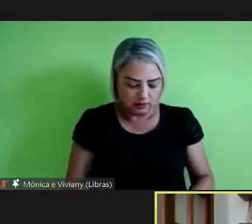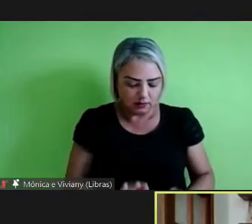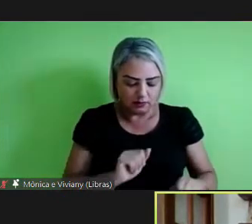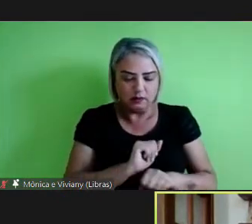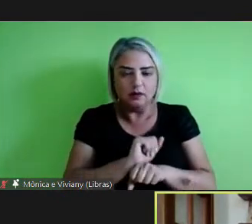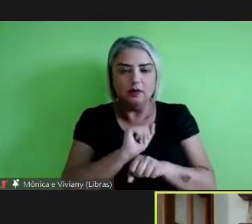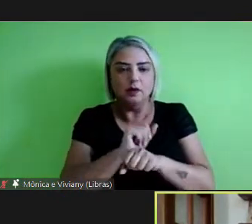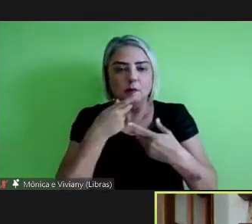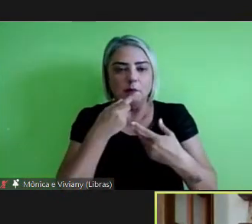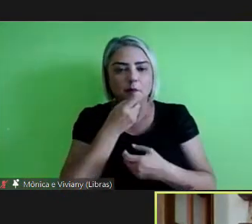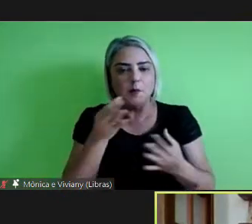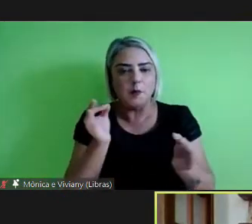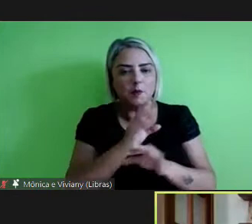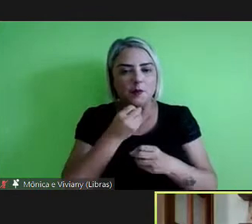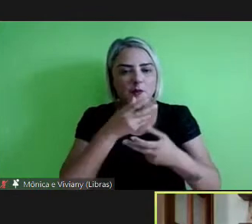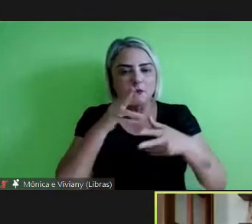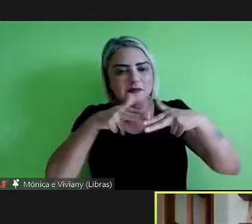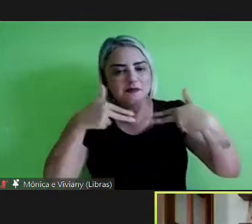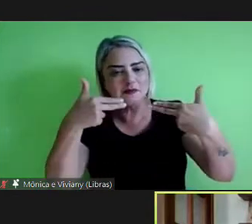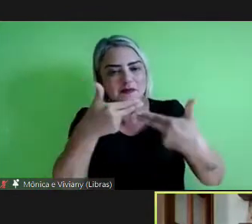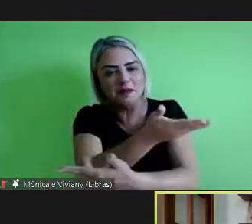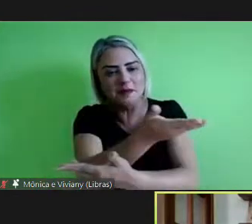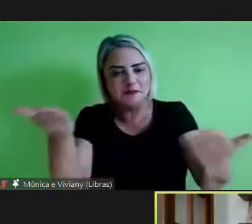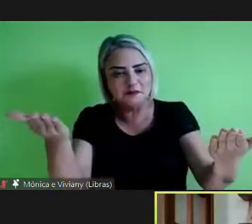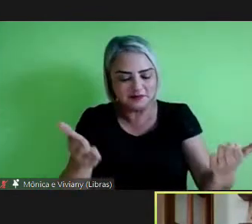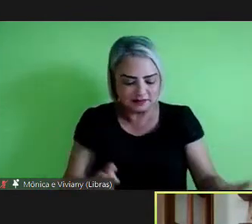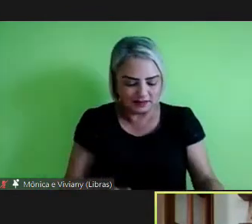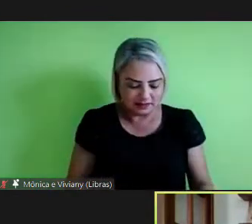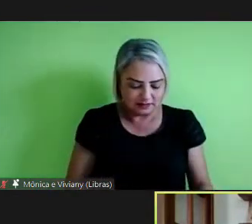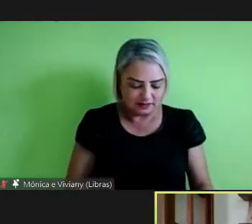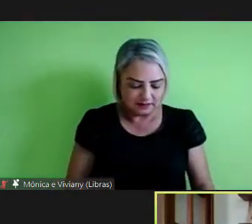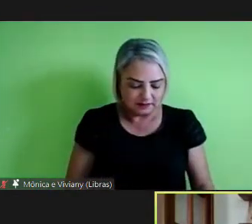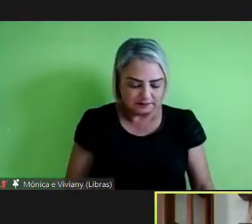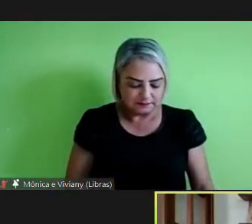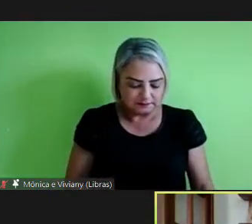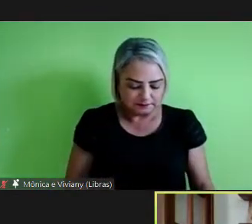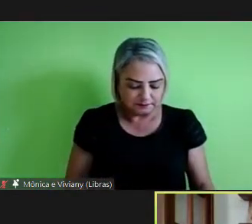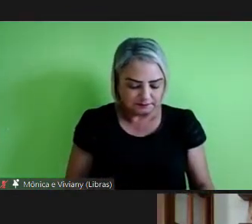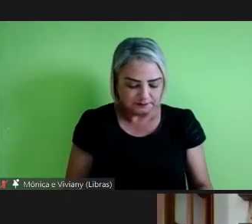next opportunities. So the rest of good, have a good seminar.